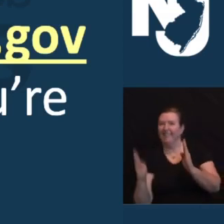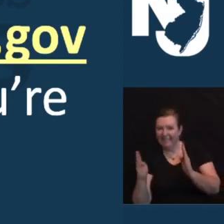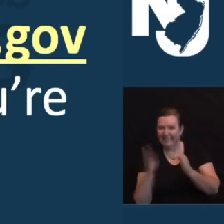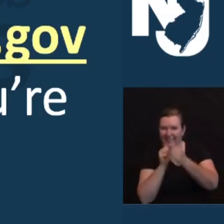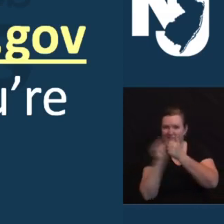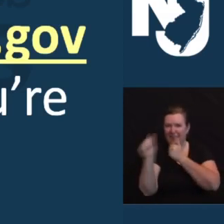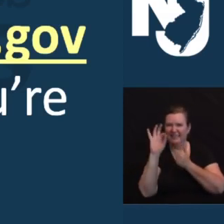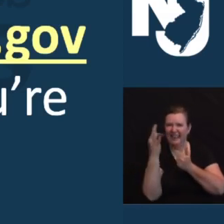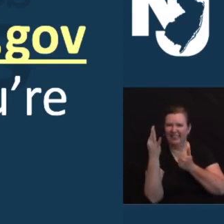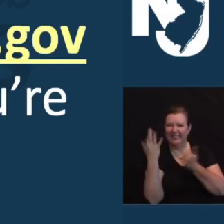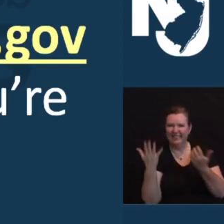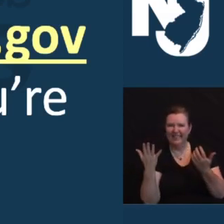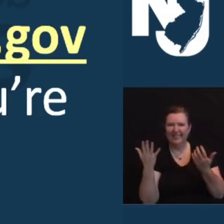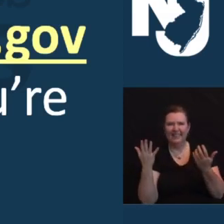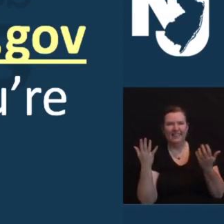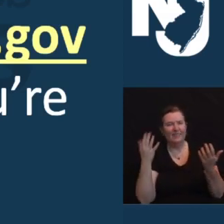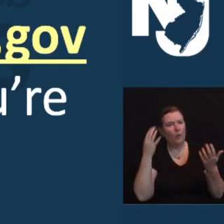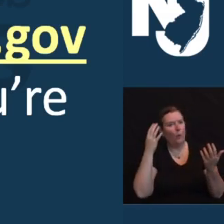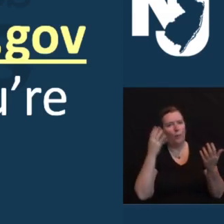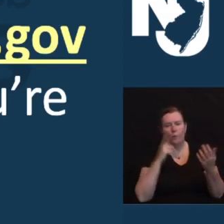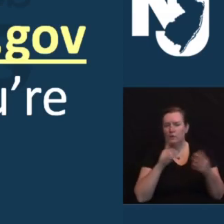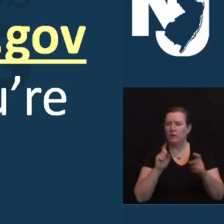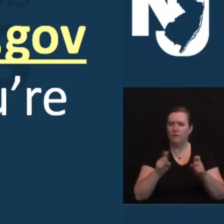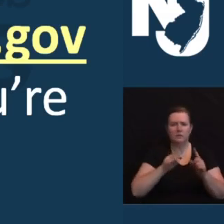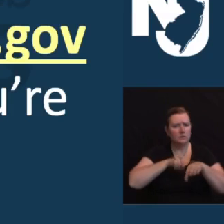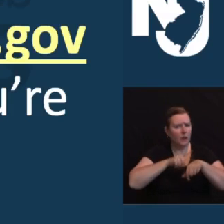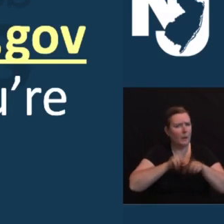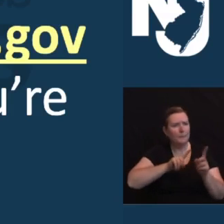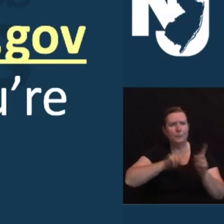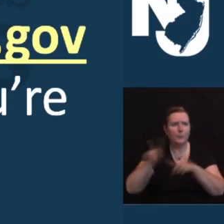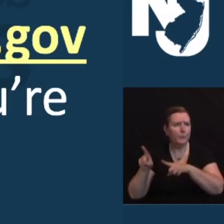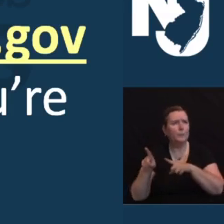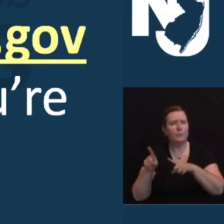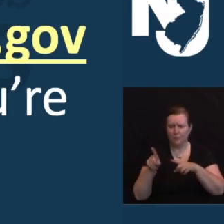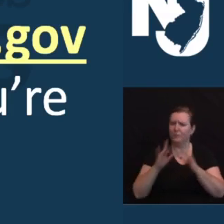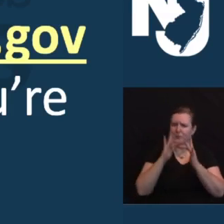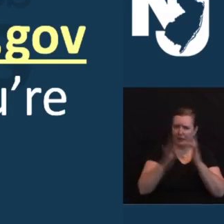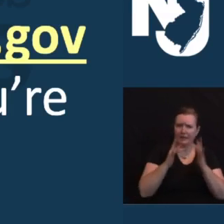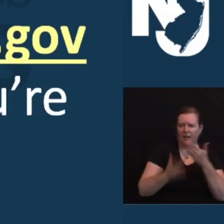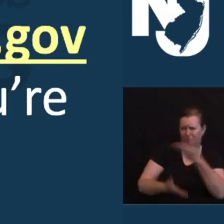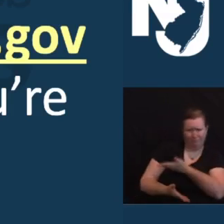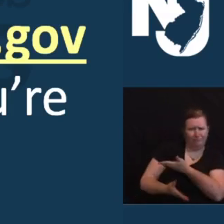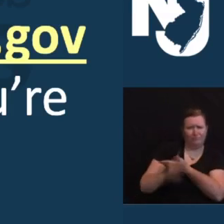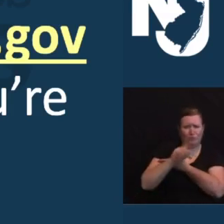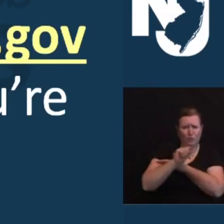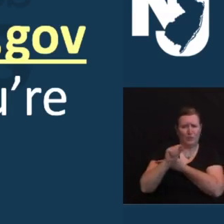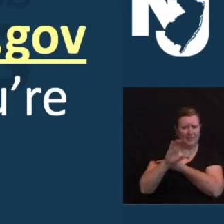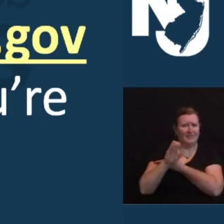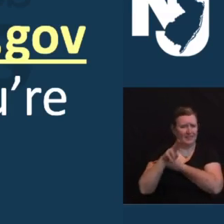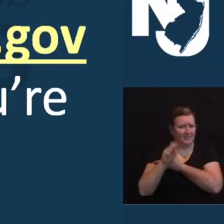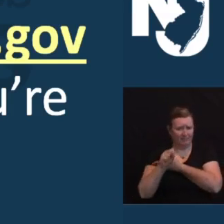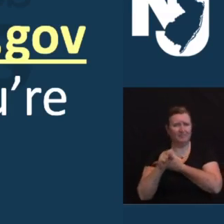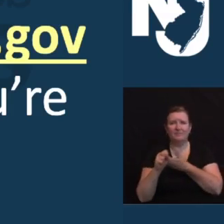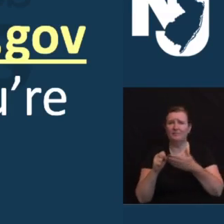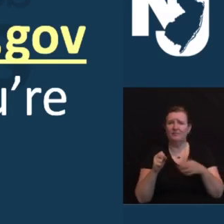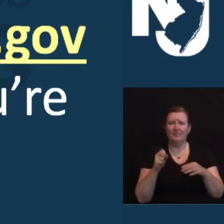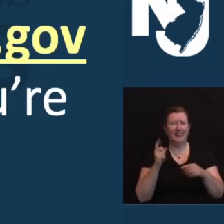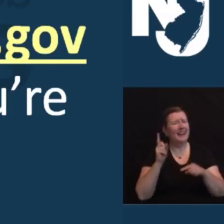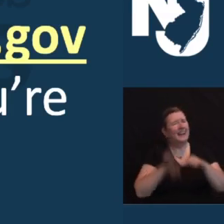the census, and there's still time to go to 2020census.gov to make sure you and your family are counted. We cannot stop until the